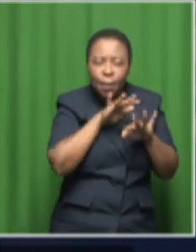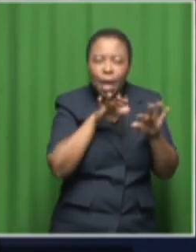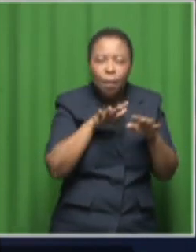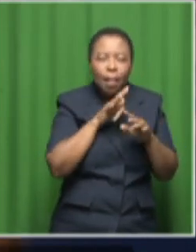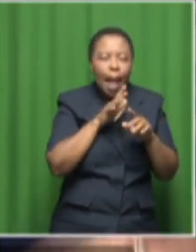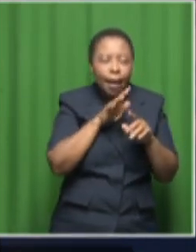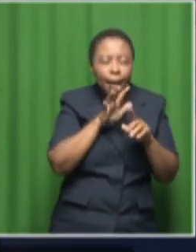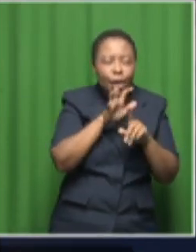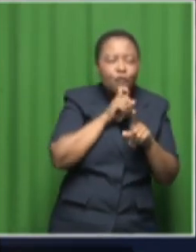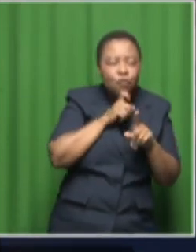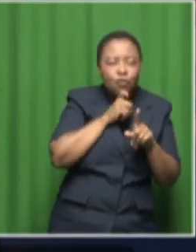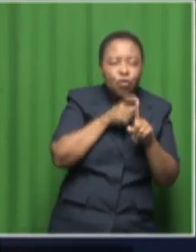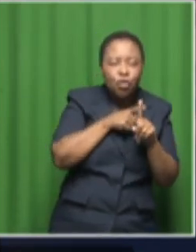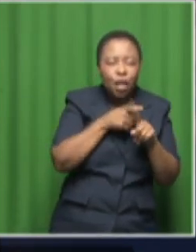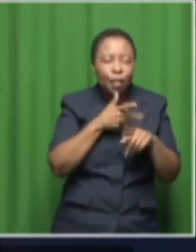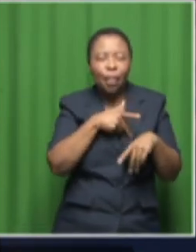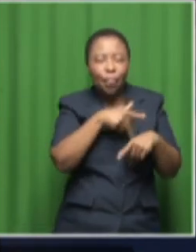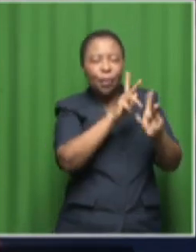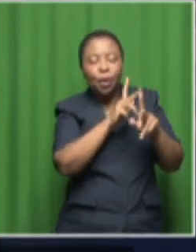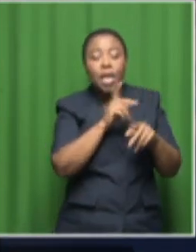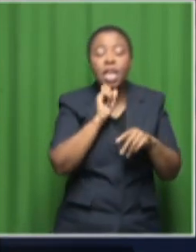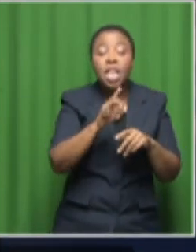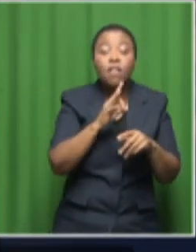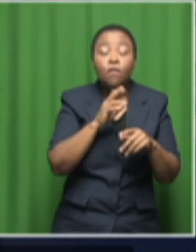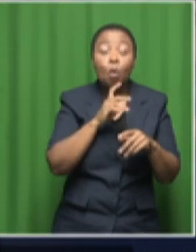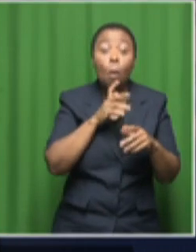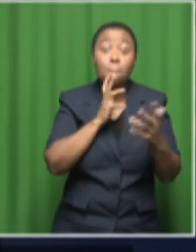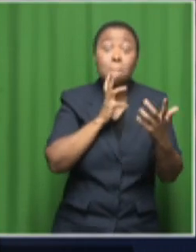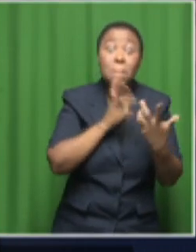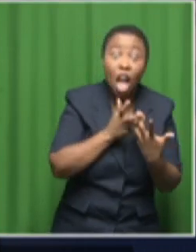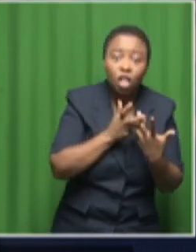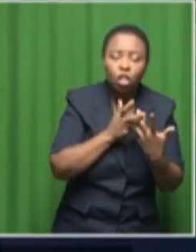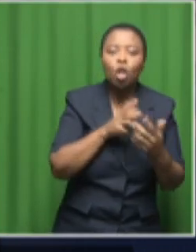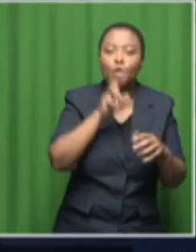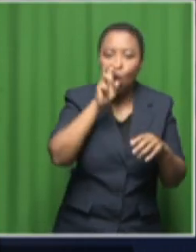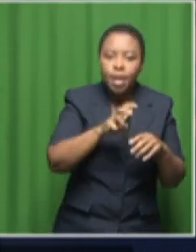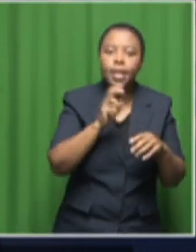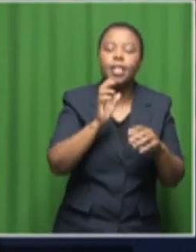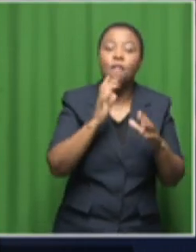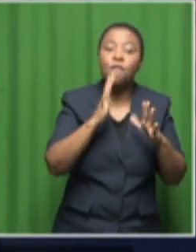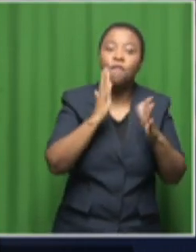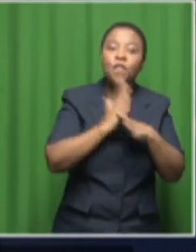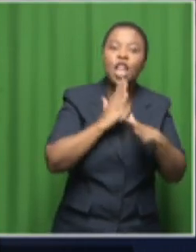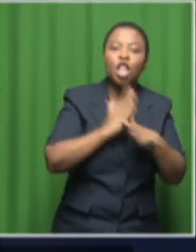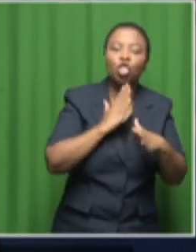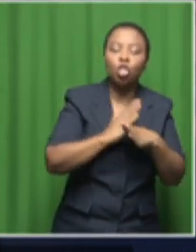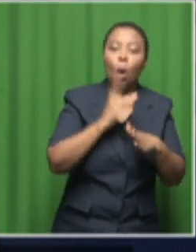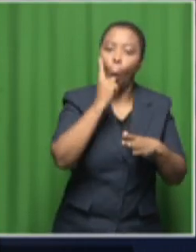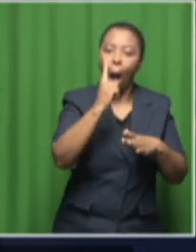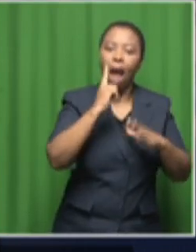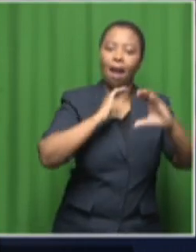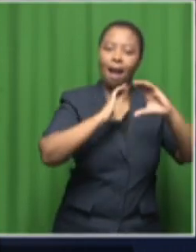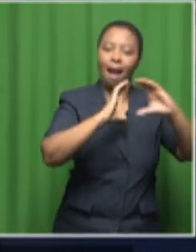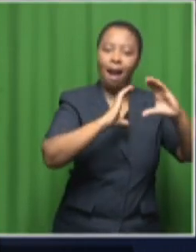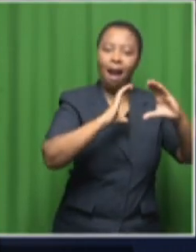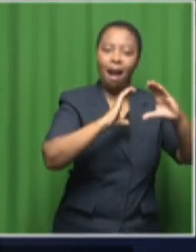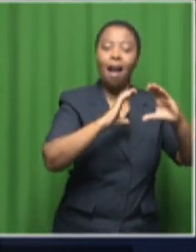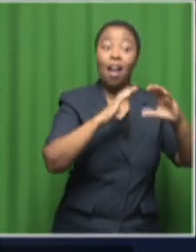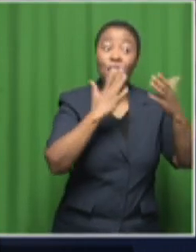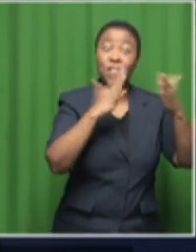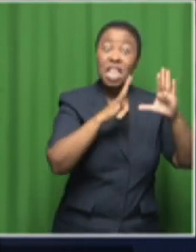And if you see someone else that you might want to match with, you have to complete one conversation before you can go to the next. Right, right.